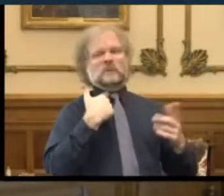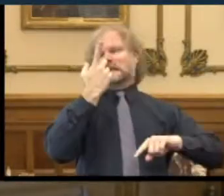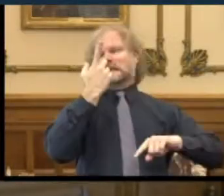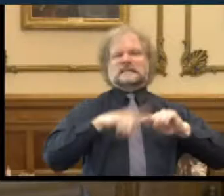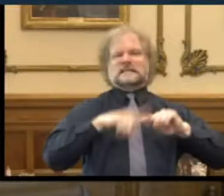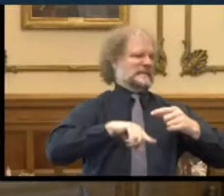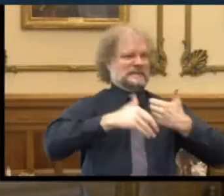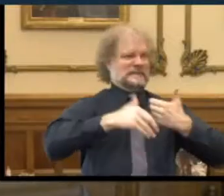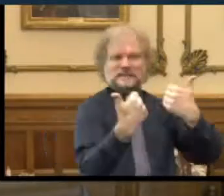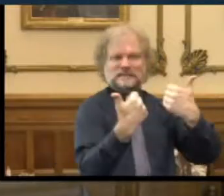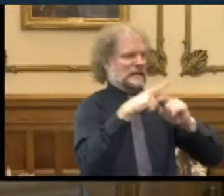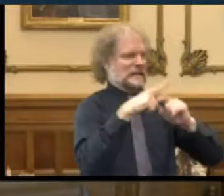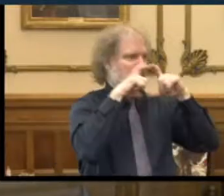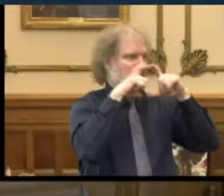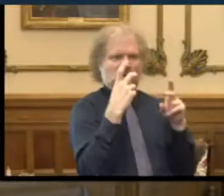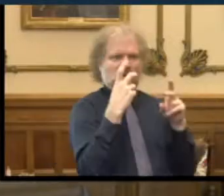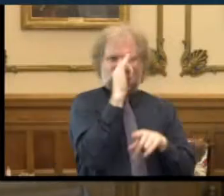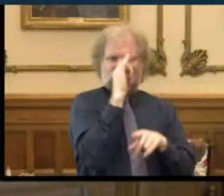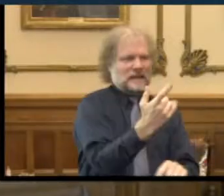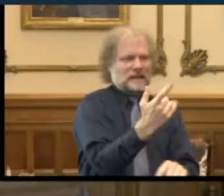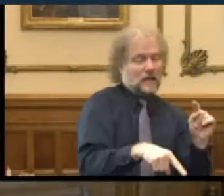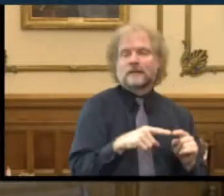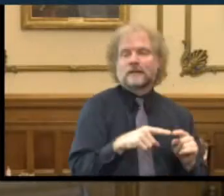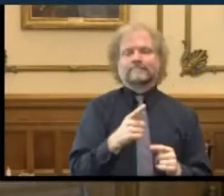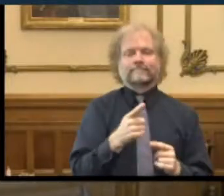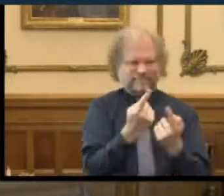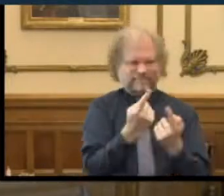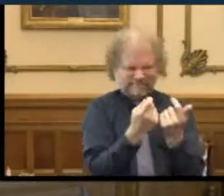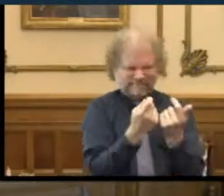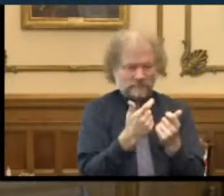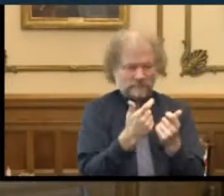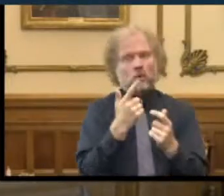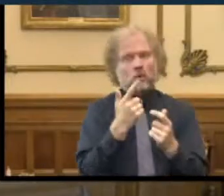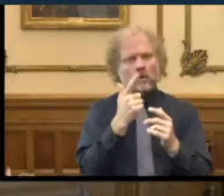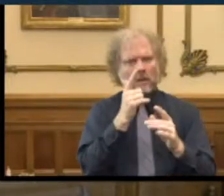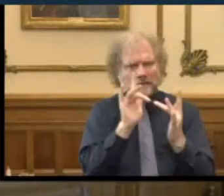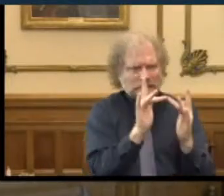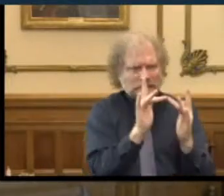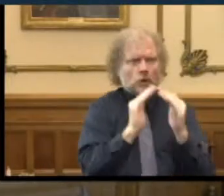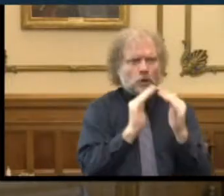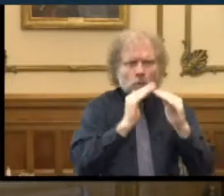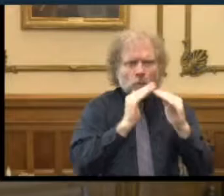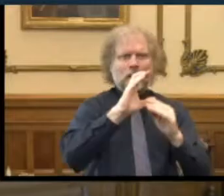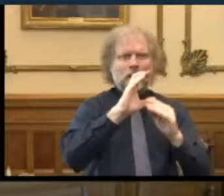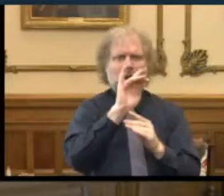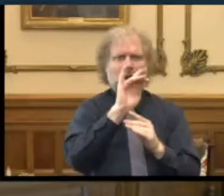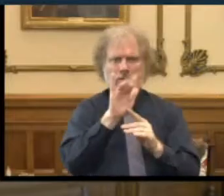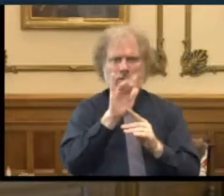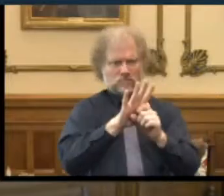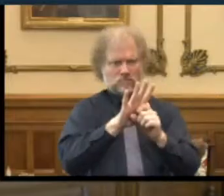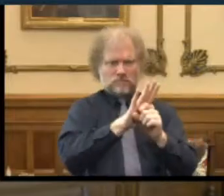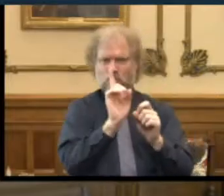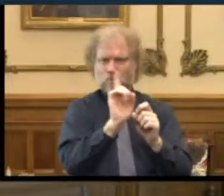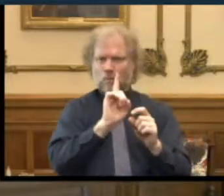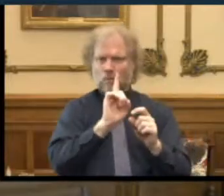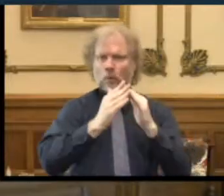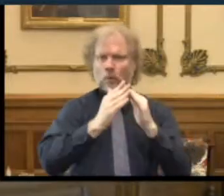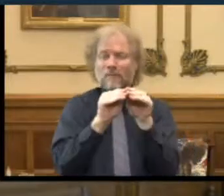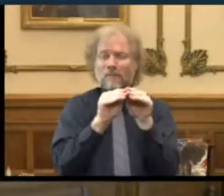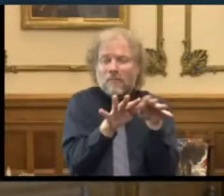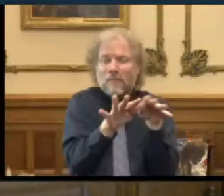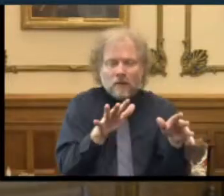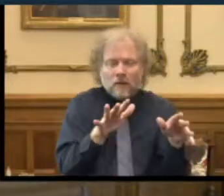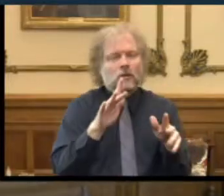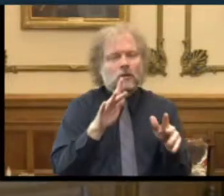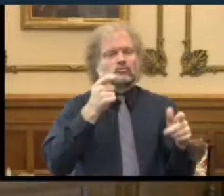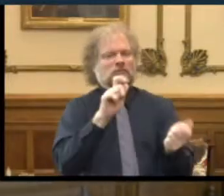we can't wear masks at this. And so they are working within their communities and their counties based on where they are with regards to community spread to